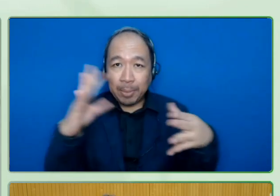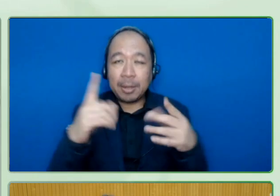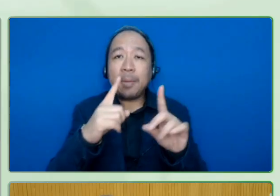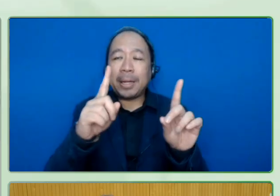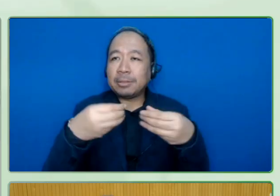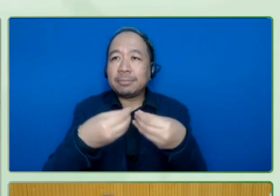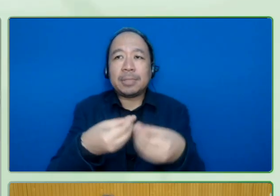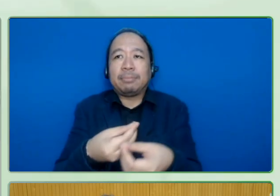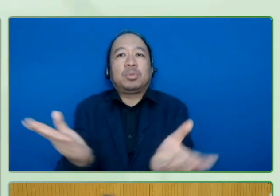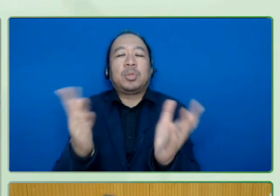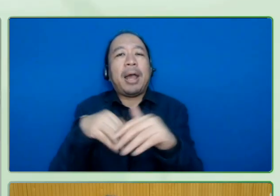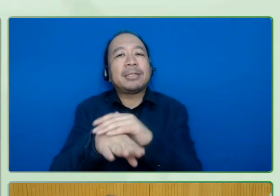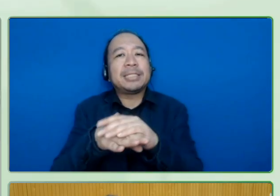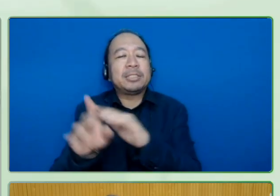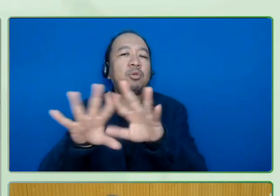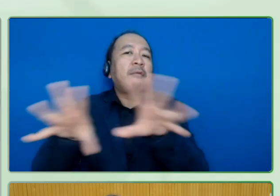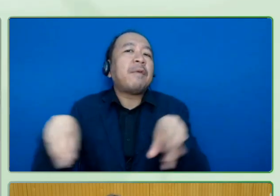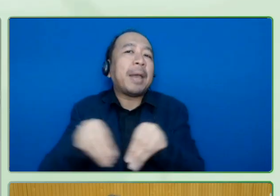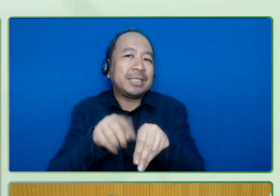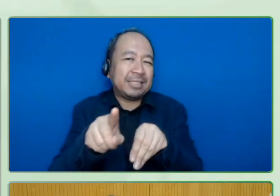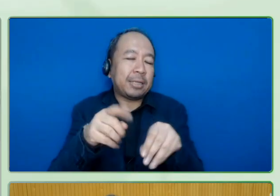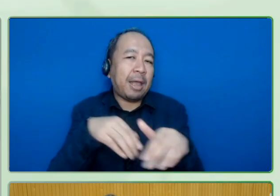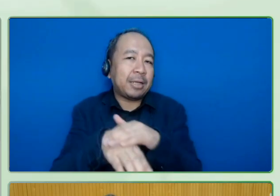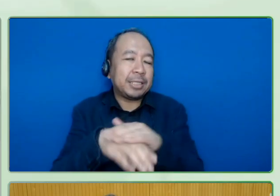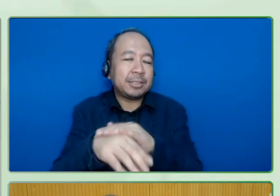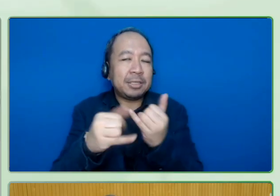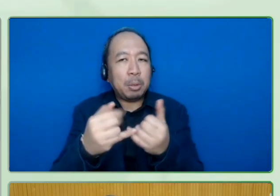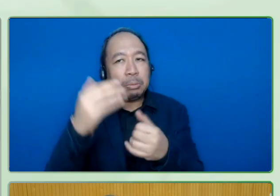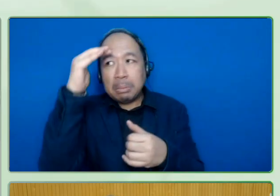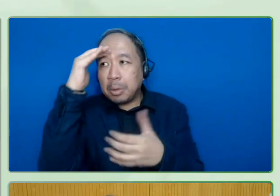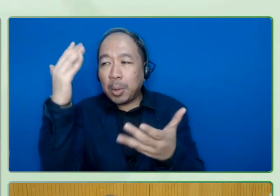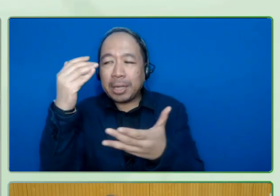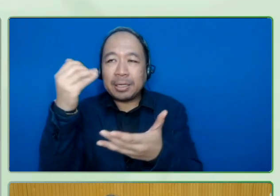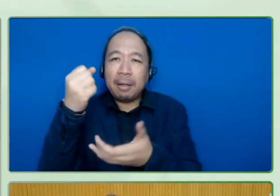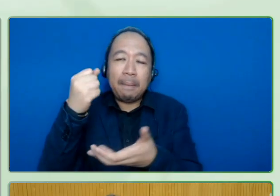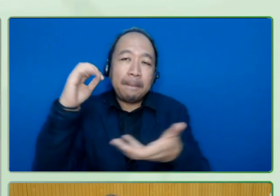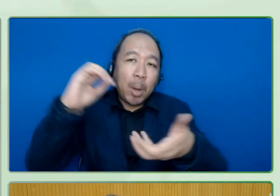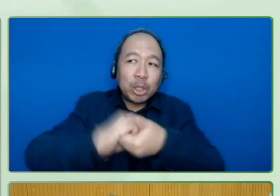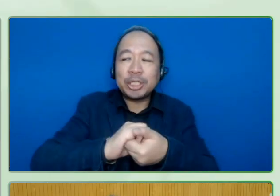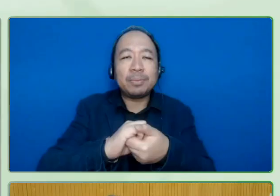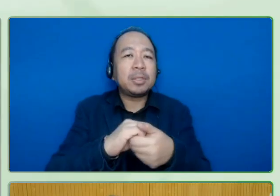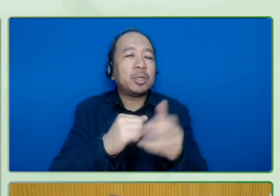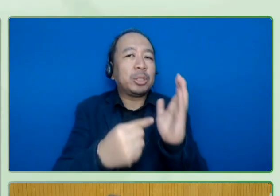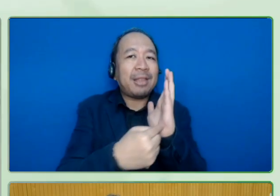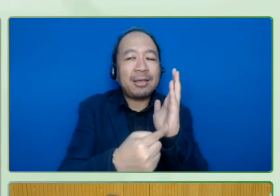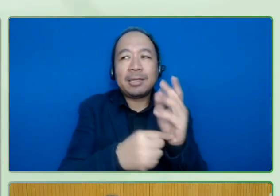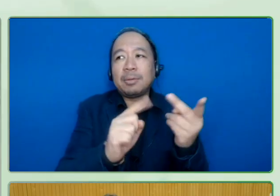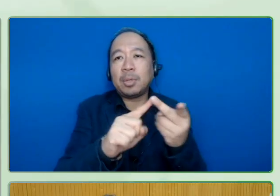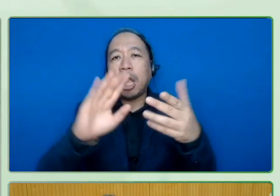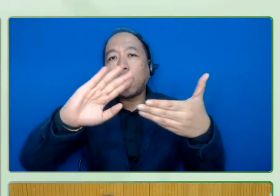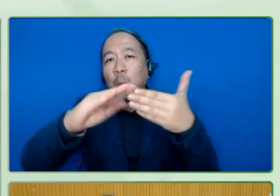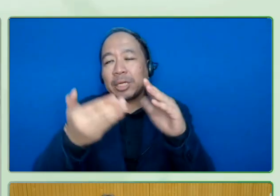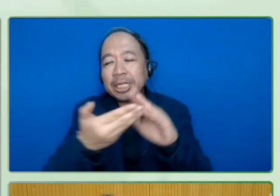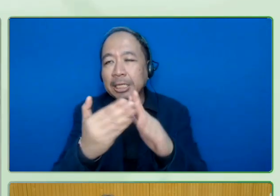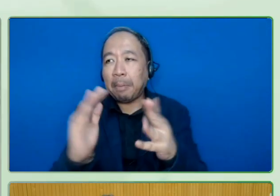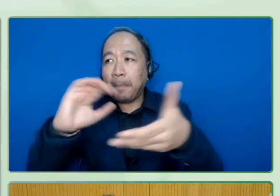for this, we are seeking partnerships with tech partners as well as community partnerships in order to work together to achieve